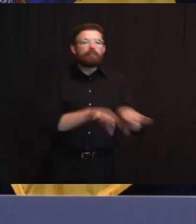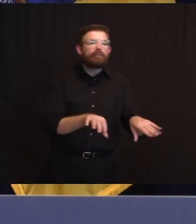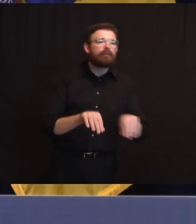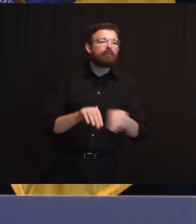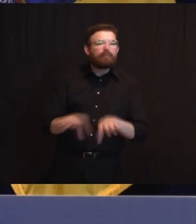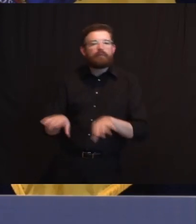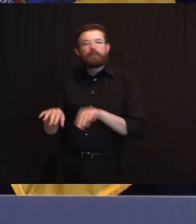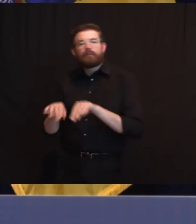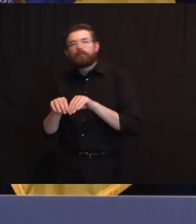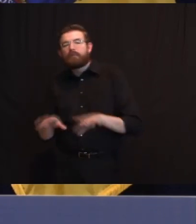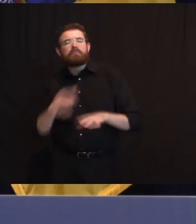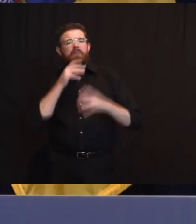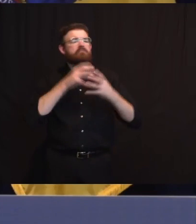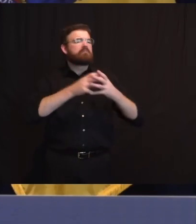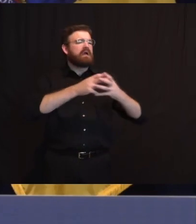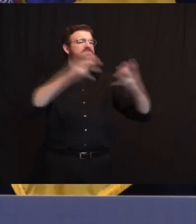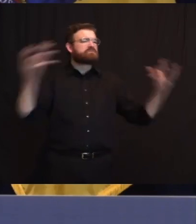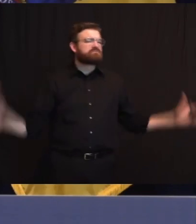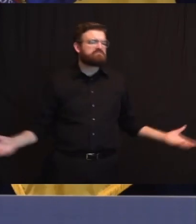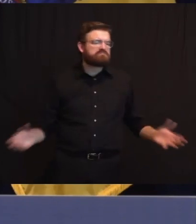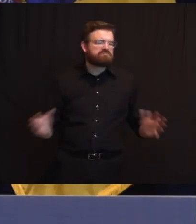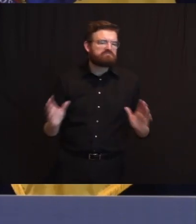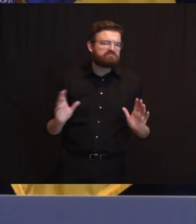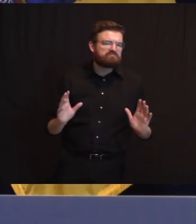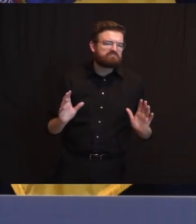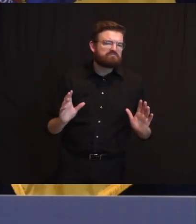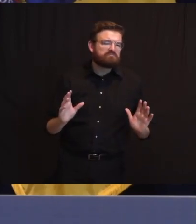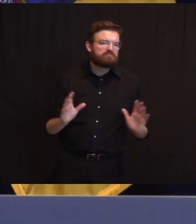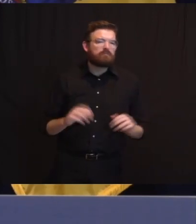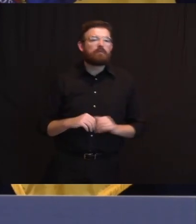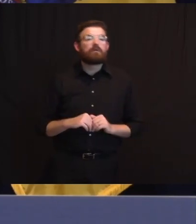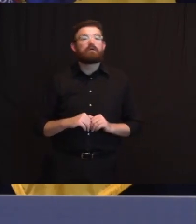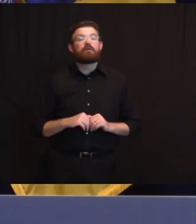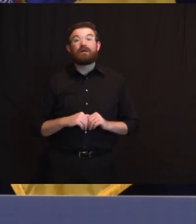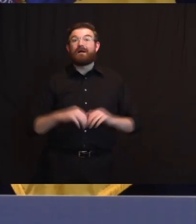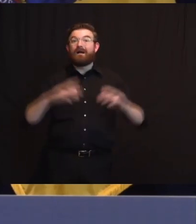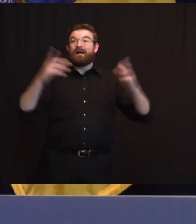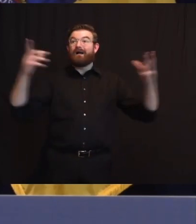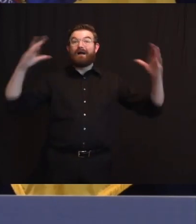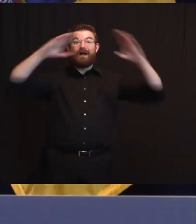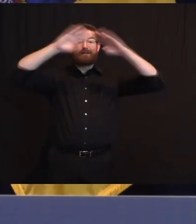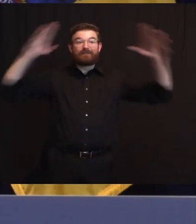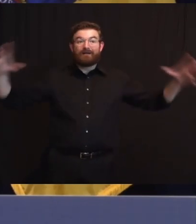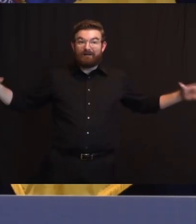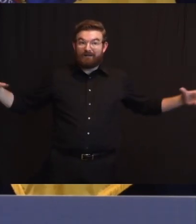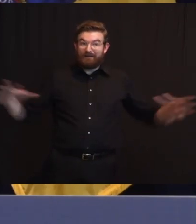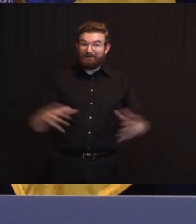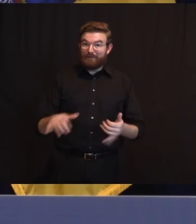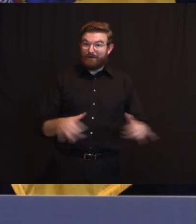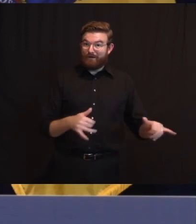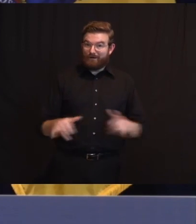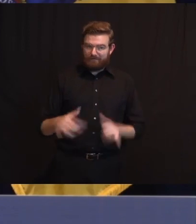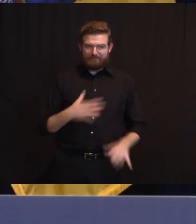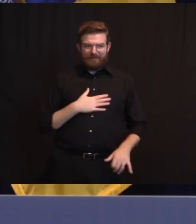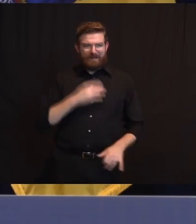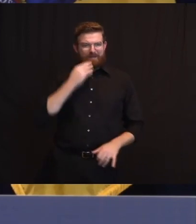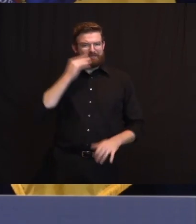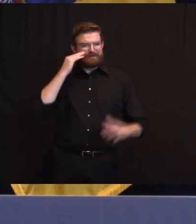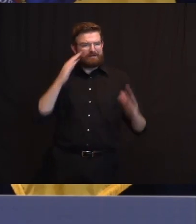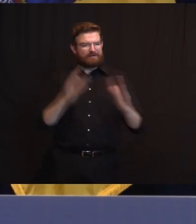of it, thank God, but there is still community spread. That house party in my hometown is an example of it, but there are other examples